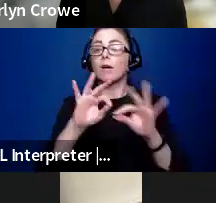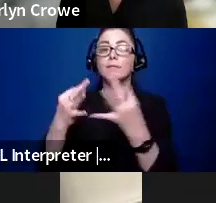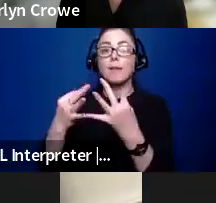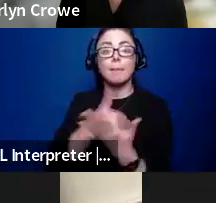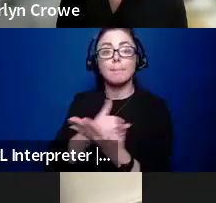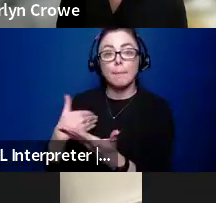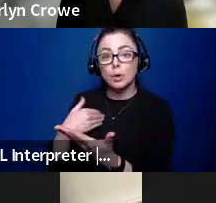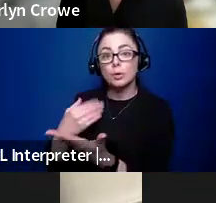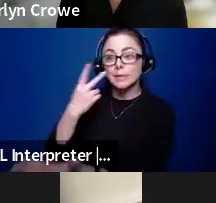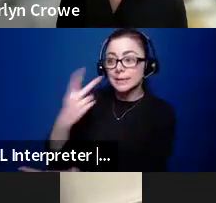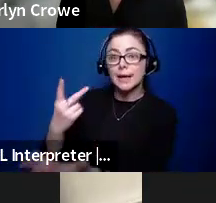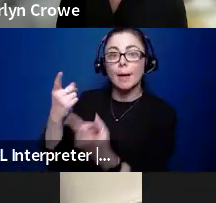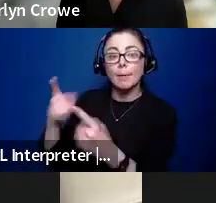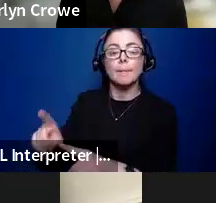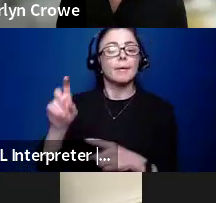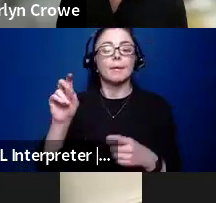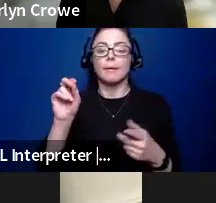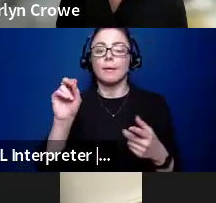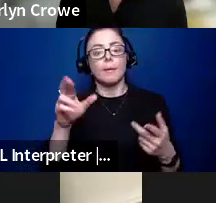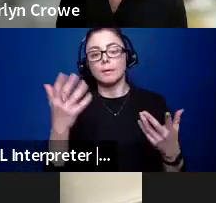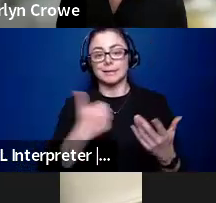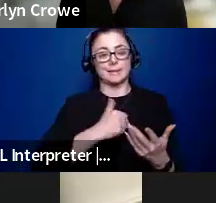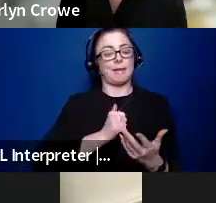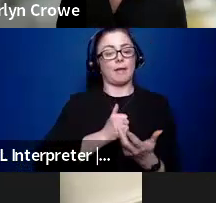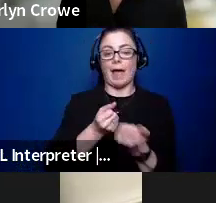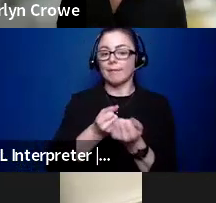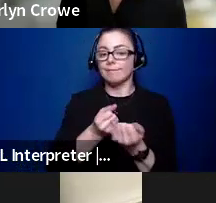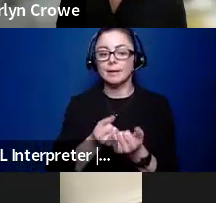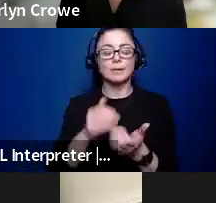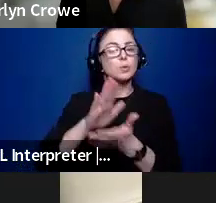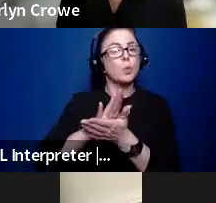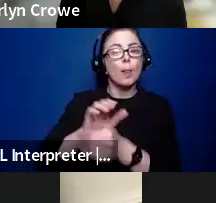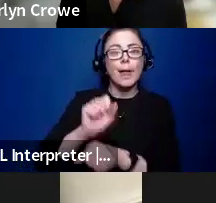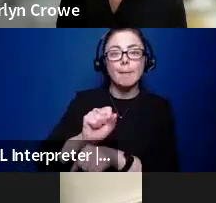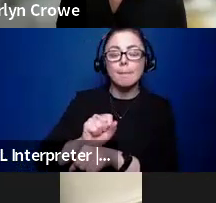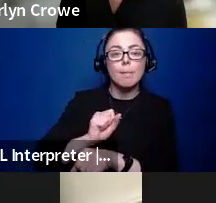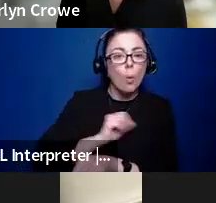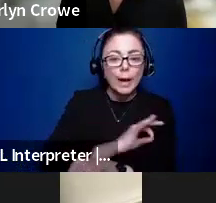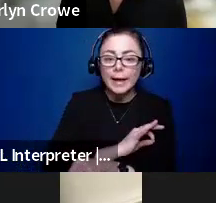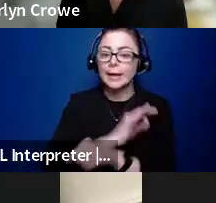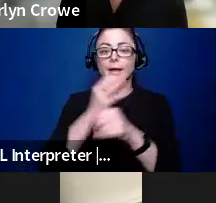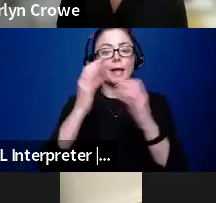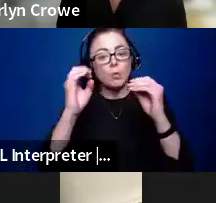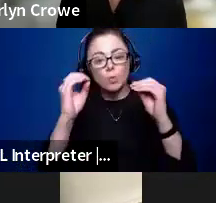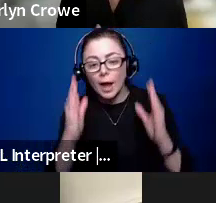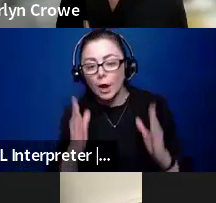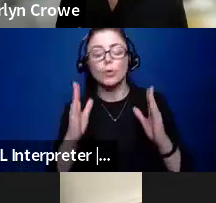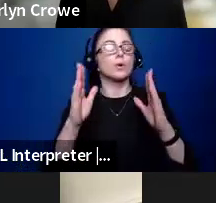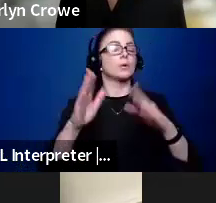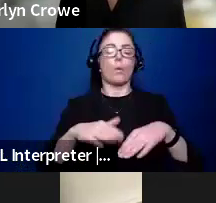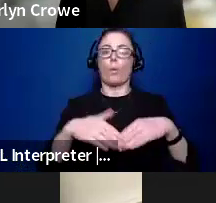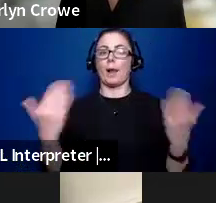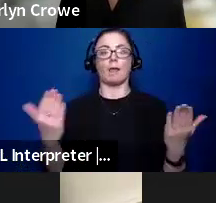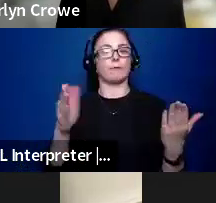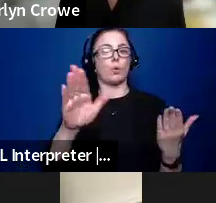educator, a school employee, whatever. If it affects you, we want to hear about it, and that's why we're here. So